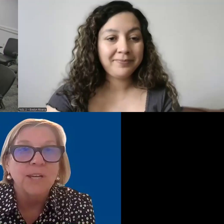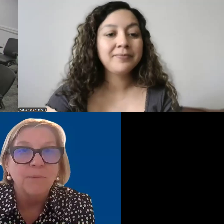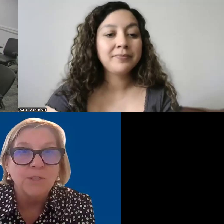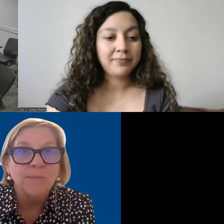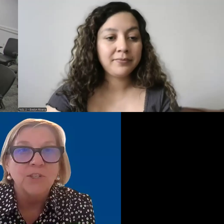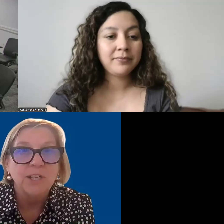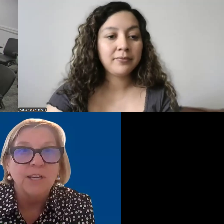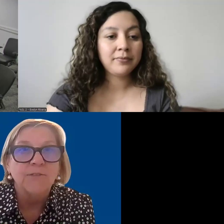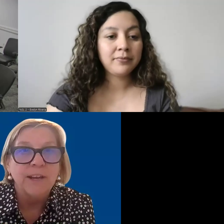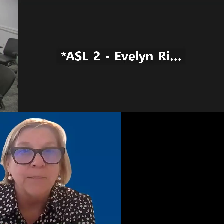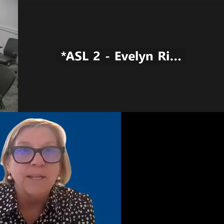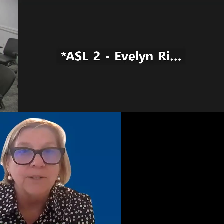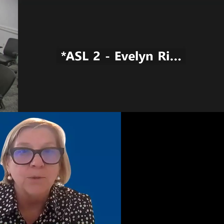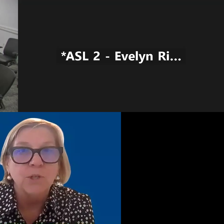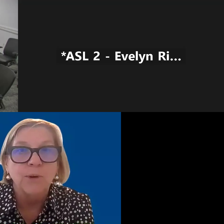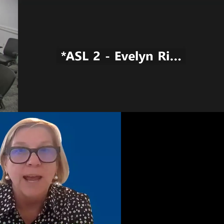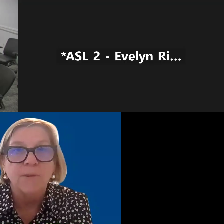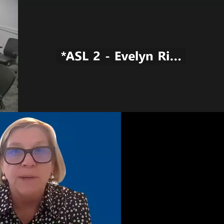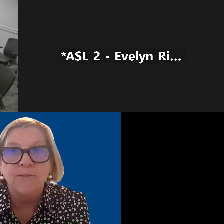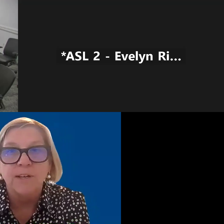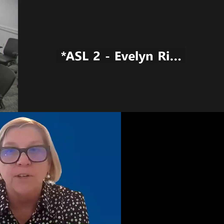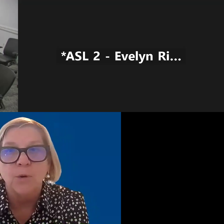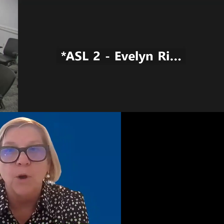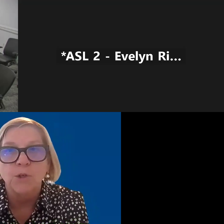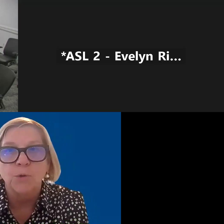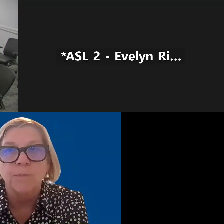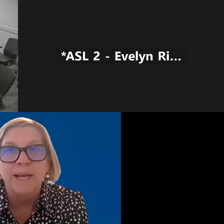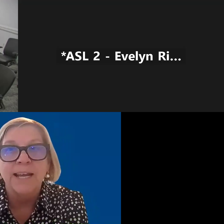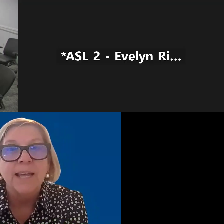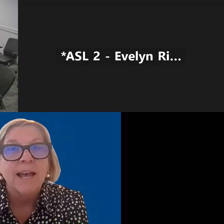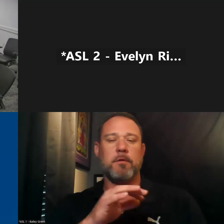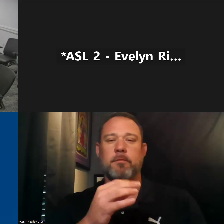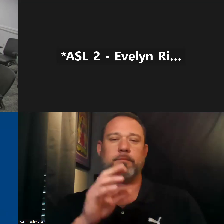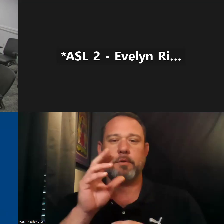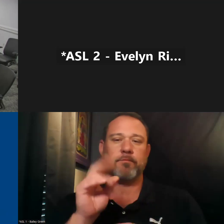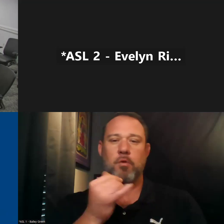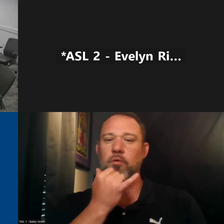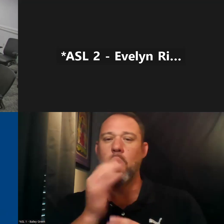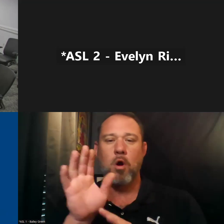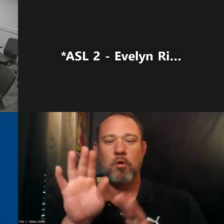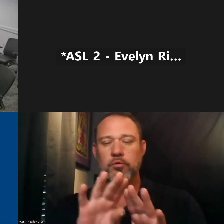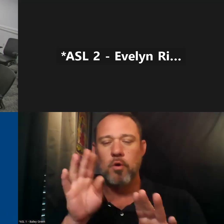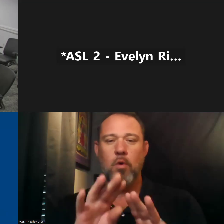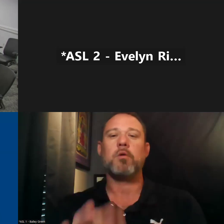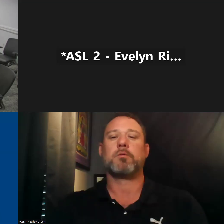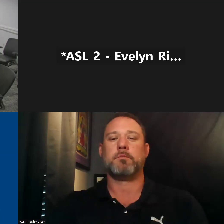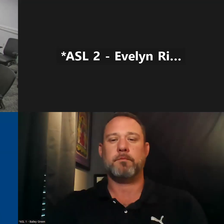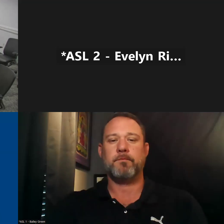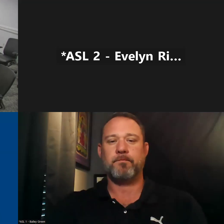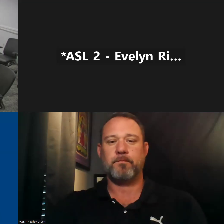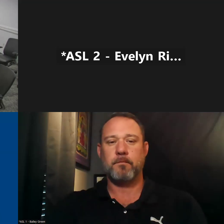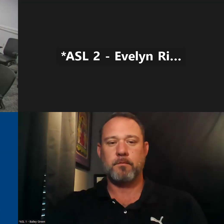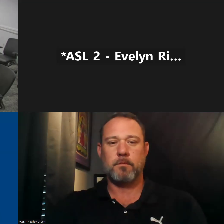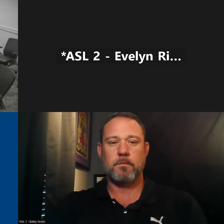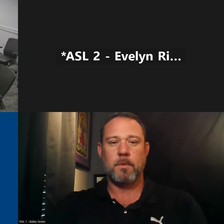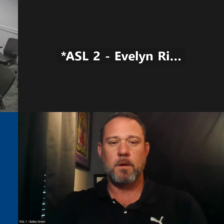with Alzheimer's, dementia, and their families who don't have the benefit of a no wrong door. But The conversation is alive and